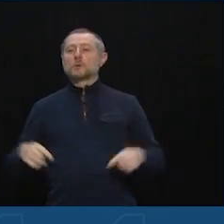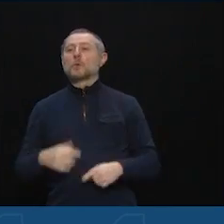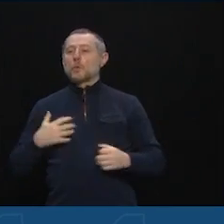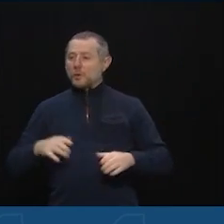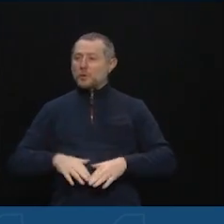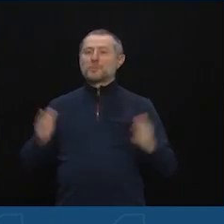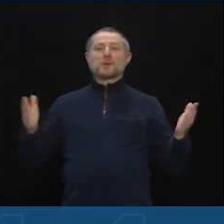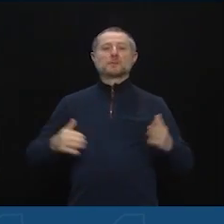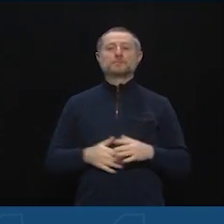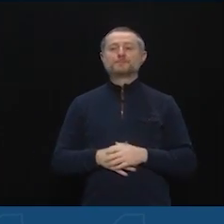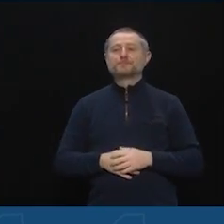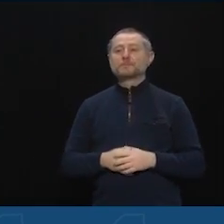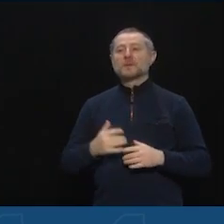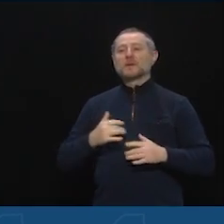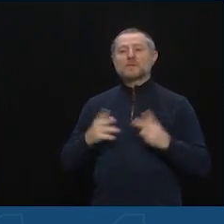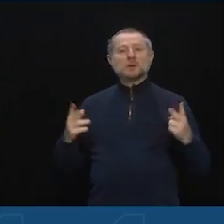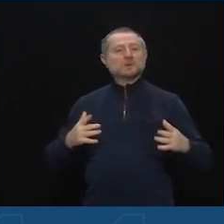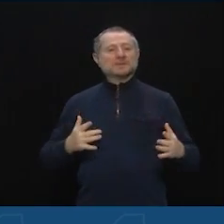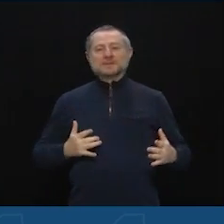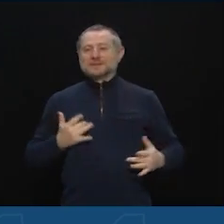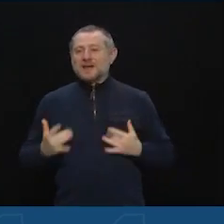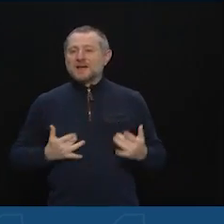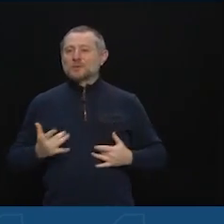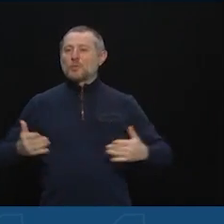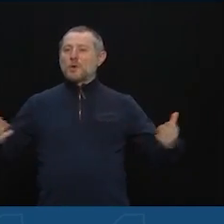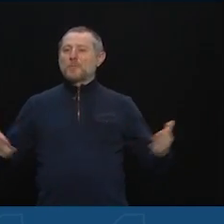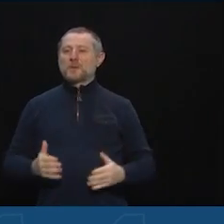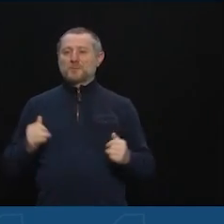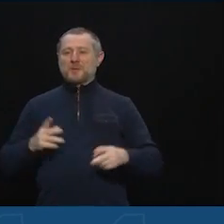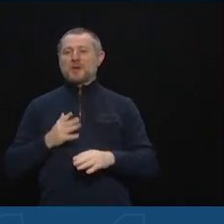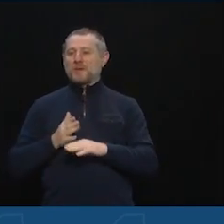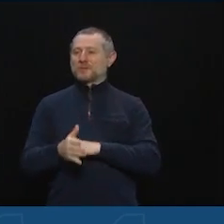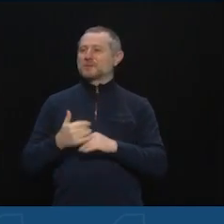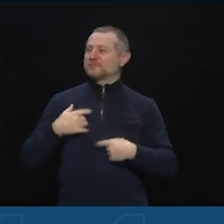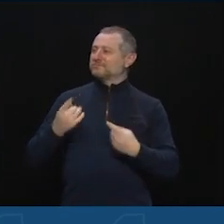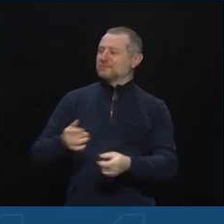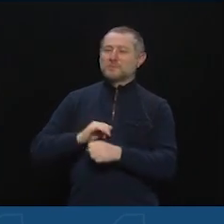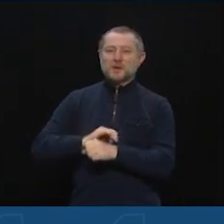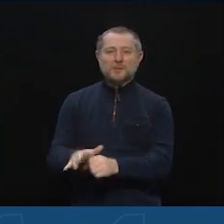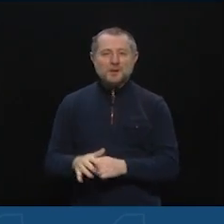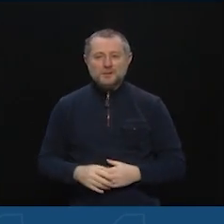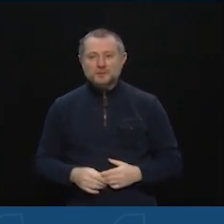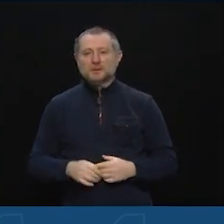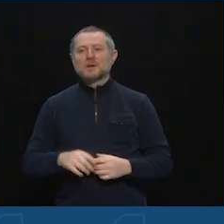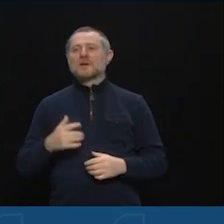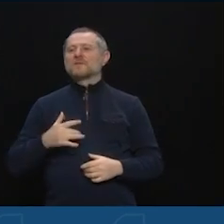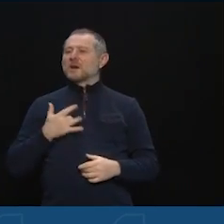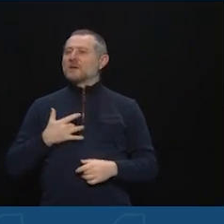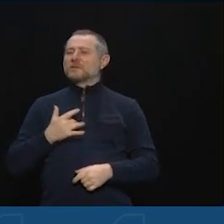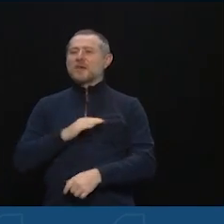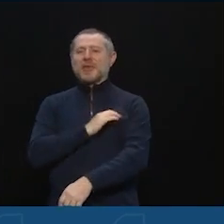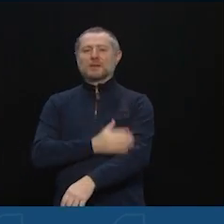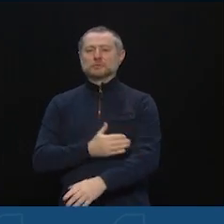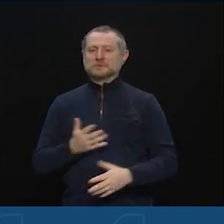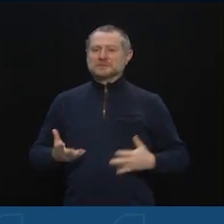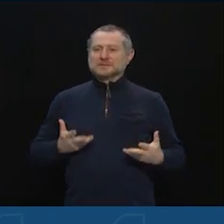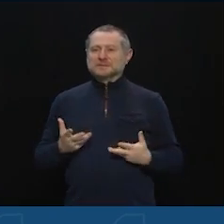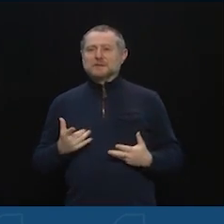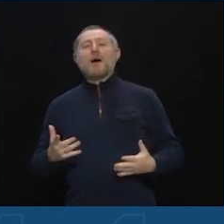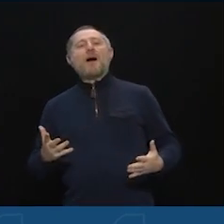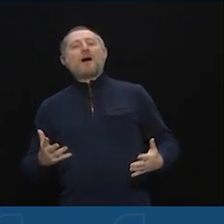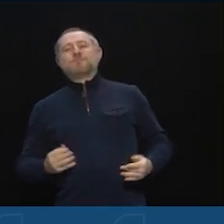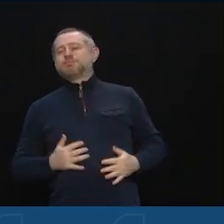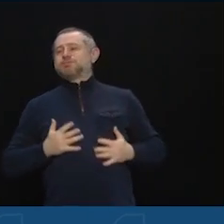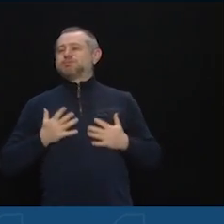so excited to welcome everyone back after the long pandemic, and I feel the energy in rooms like this all over this great city. So